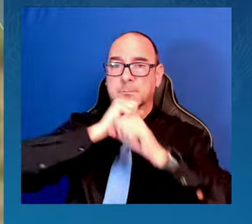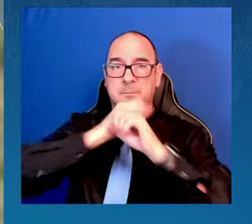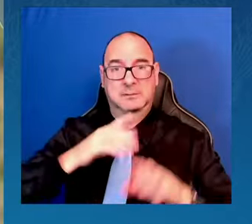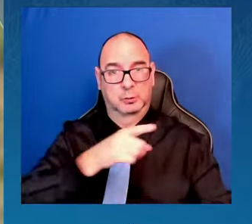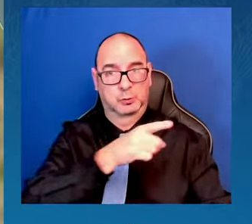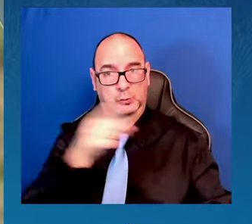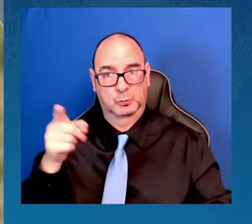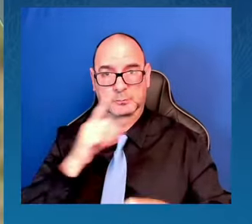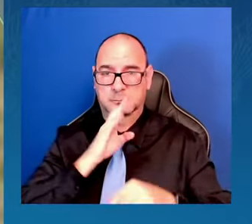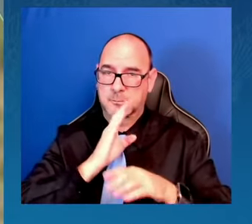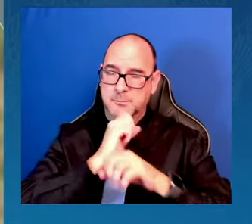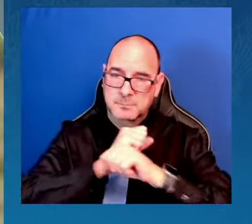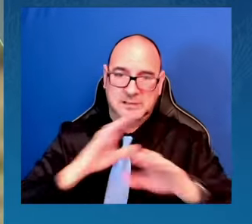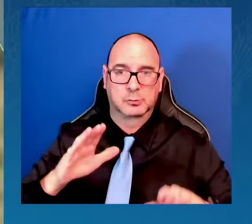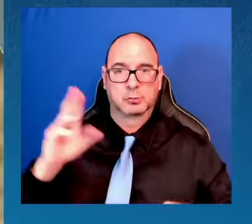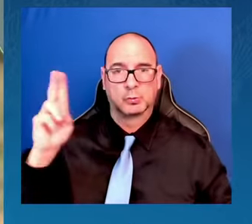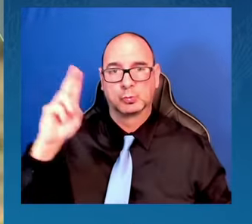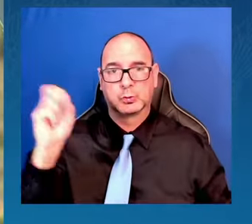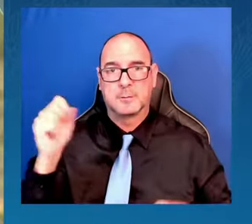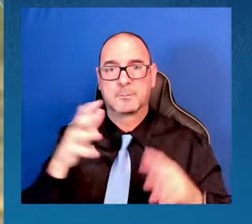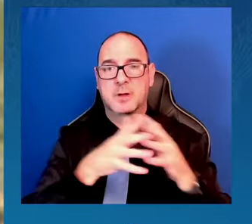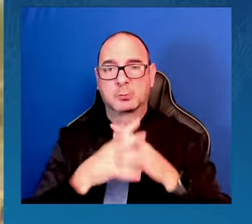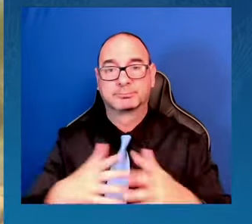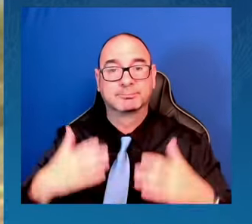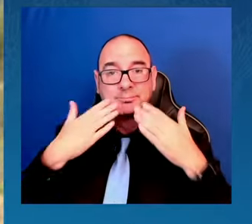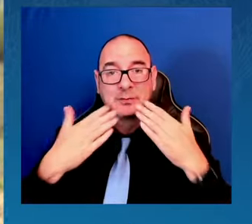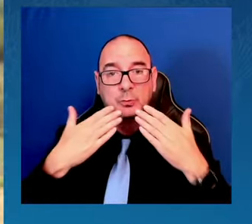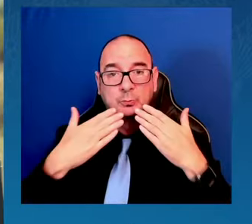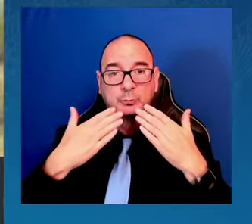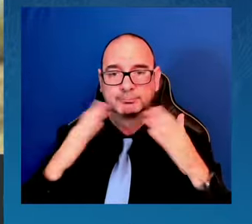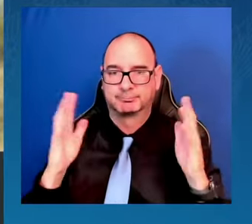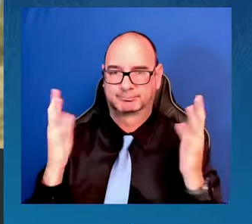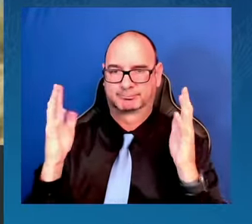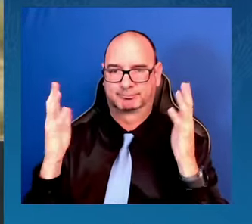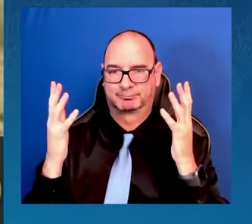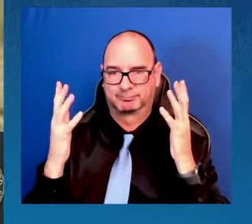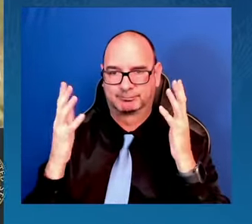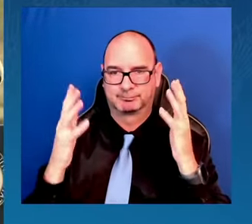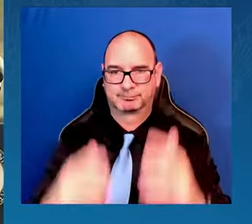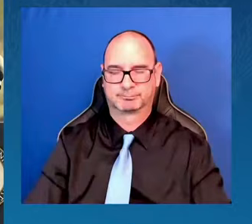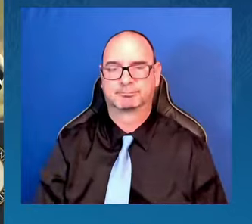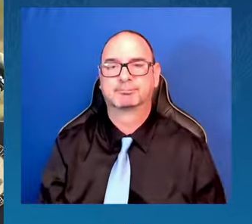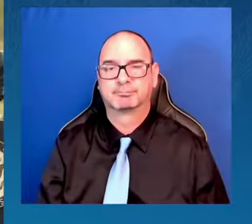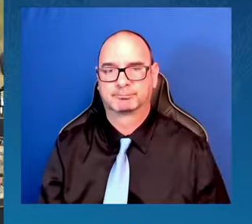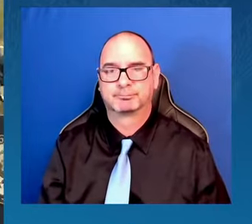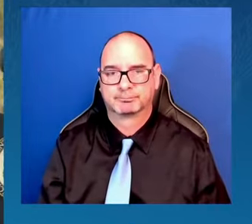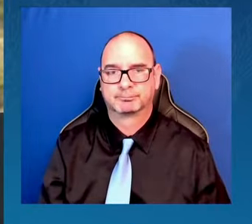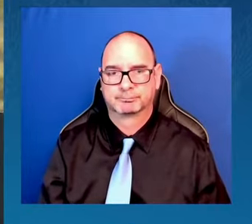America. Thank you all. Thank you. Thank you. Thank you.